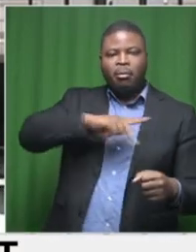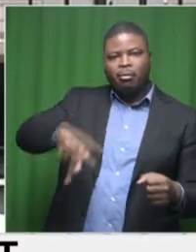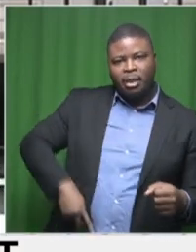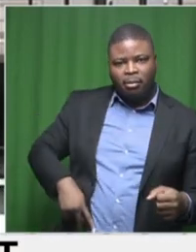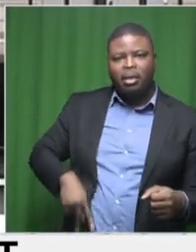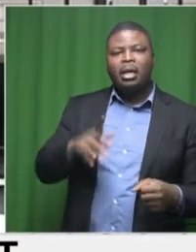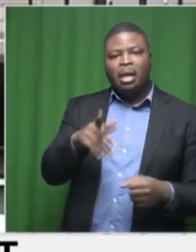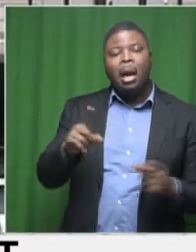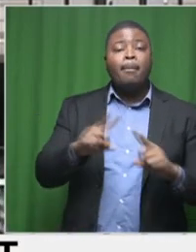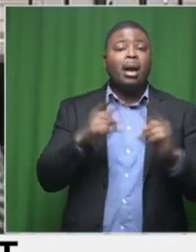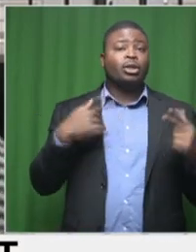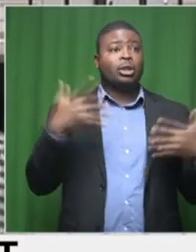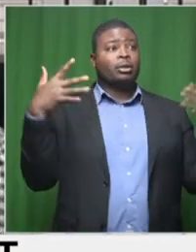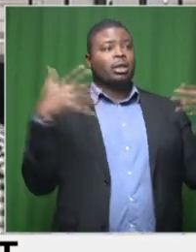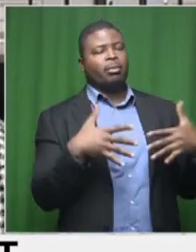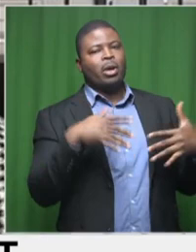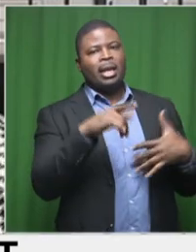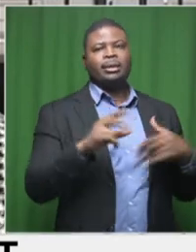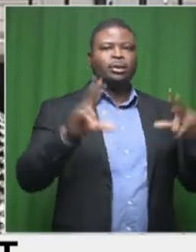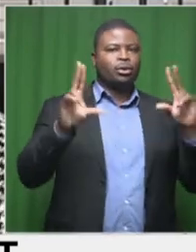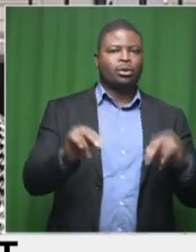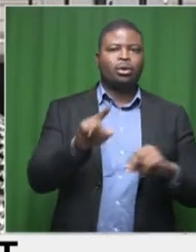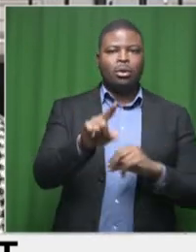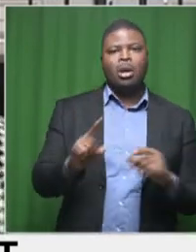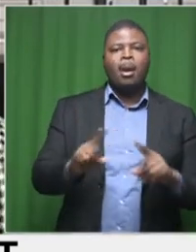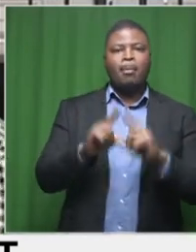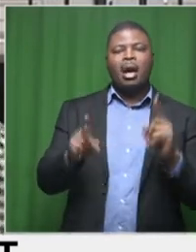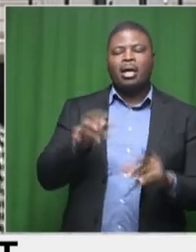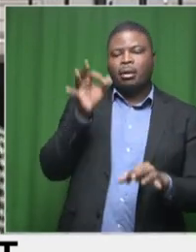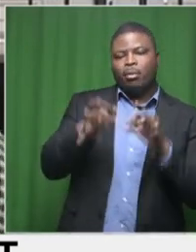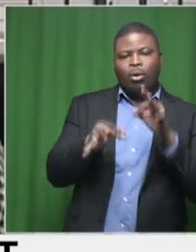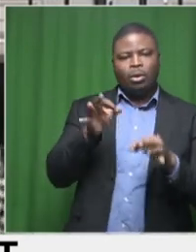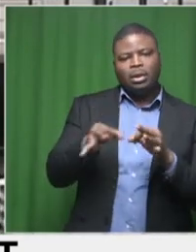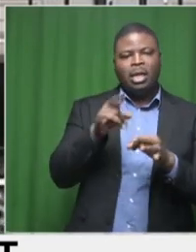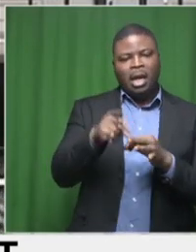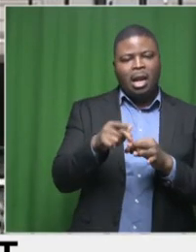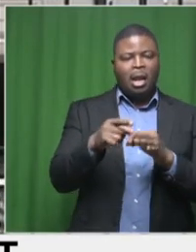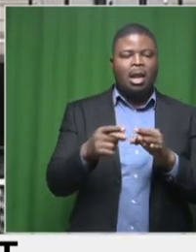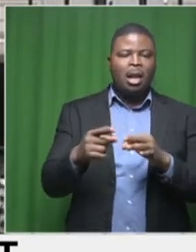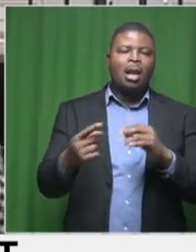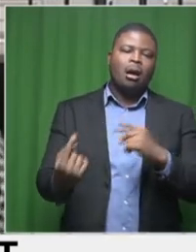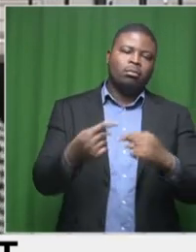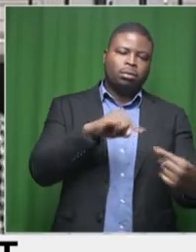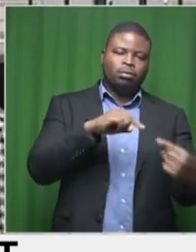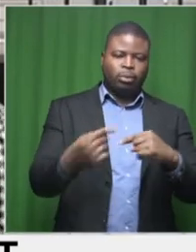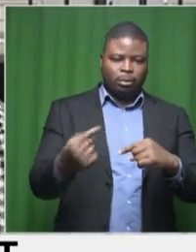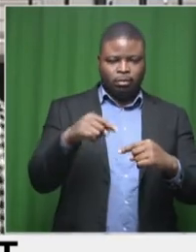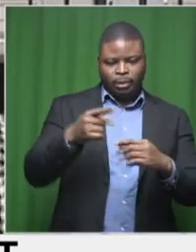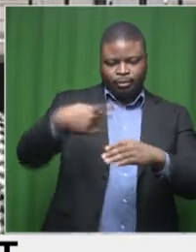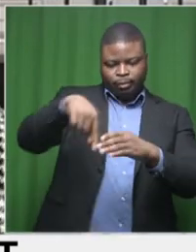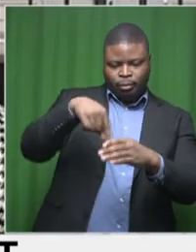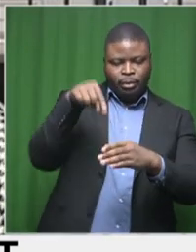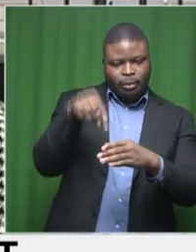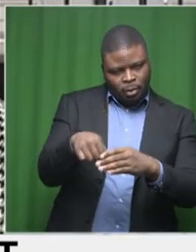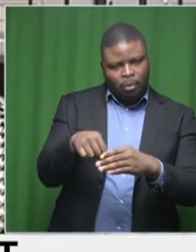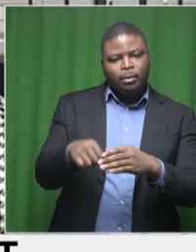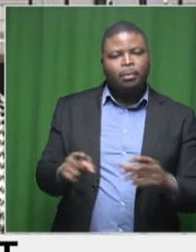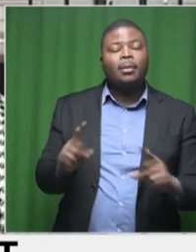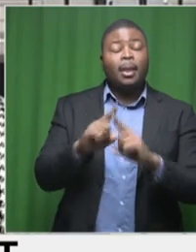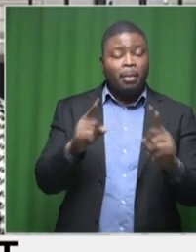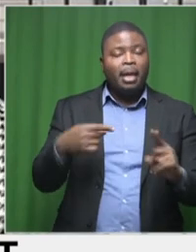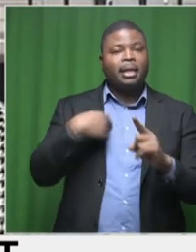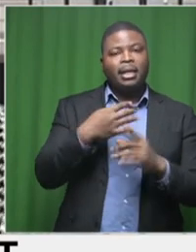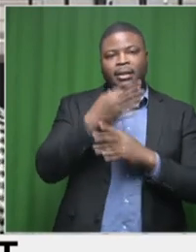surprise. I think it's all a political theatrics on the part of the party in question. And as I